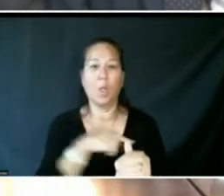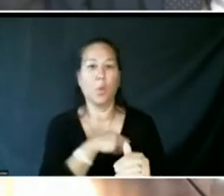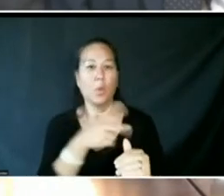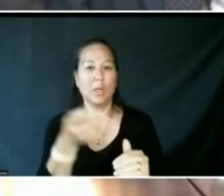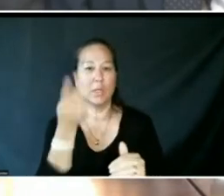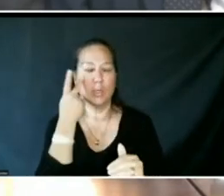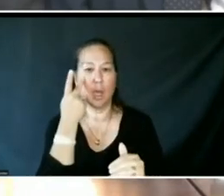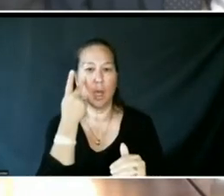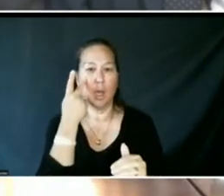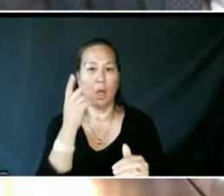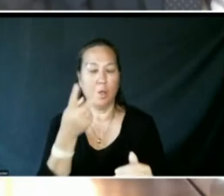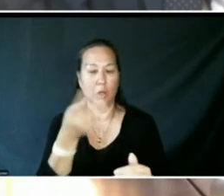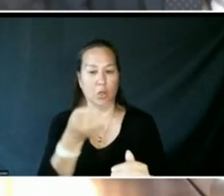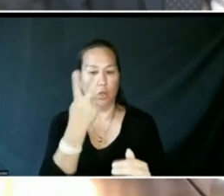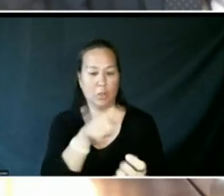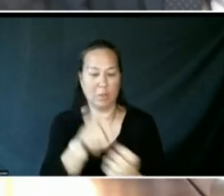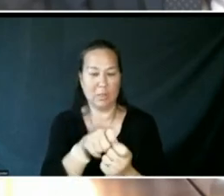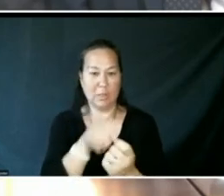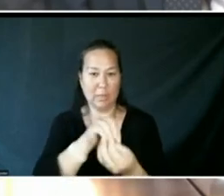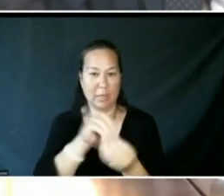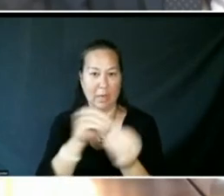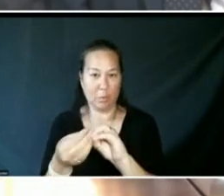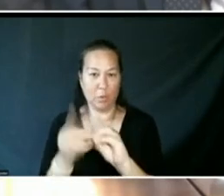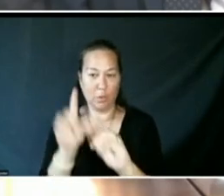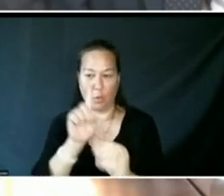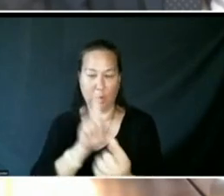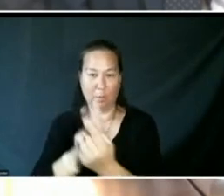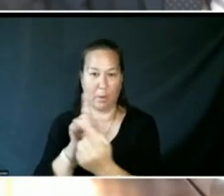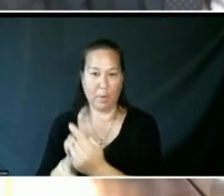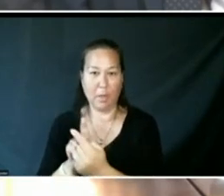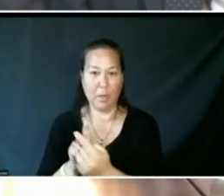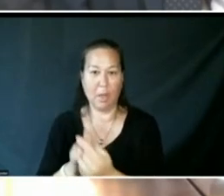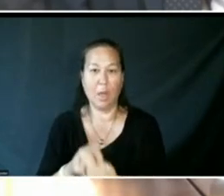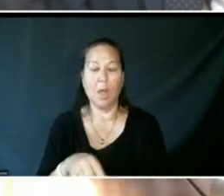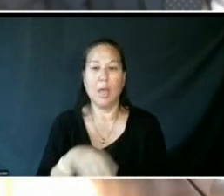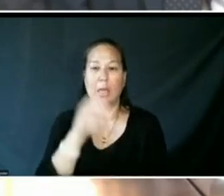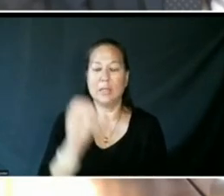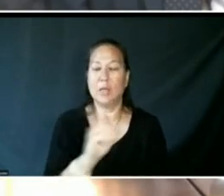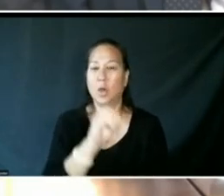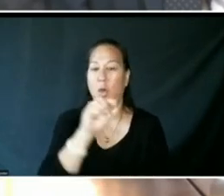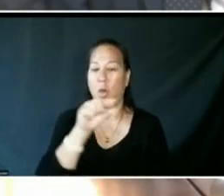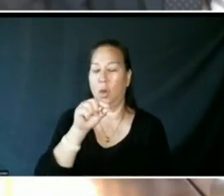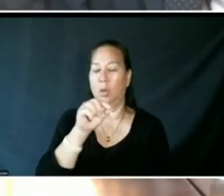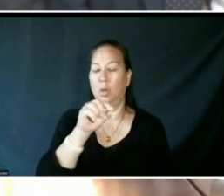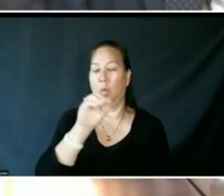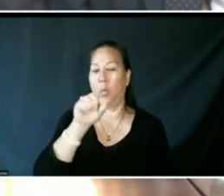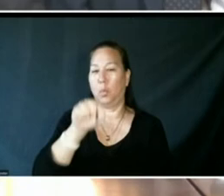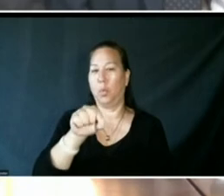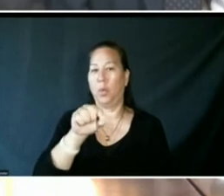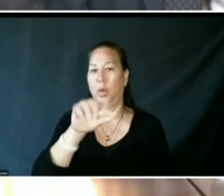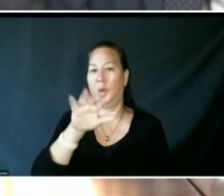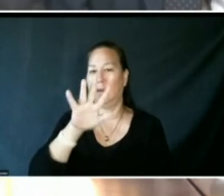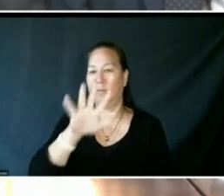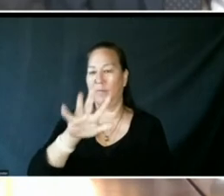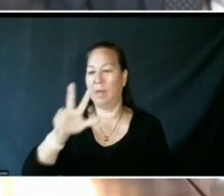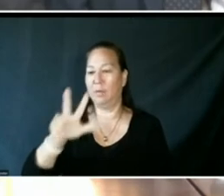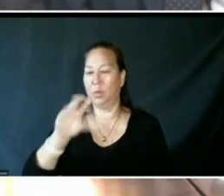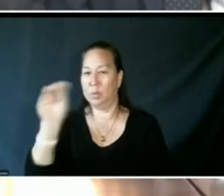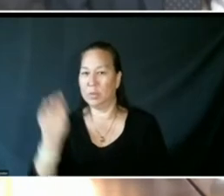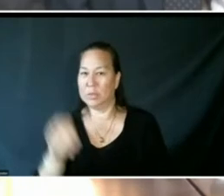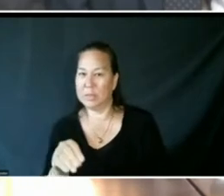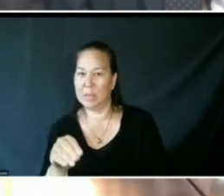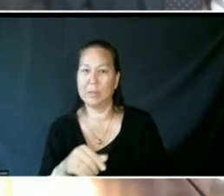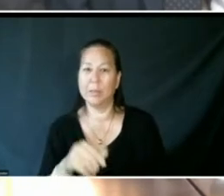met. The hand tally got us to a 0.1053% off of the total votes cast and 0.0099% on